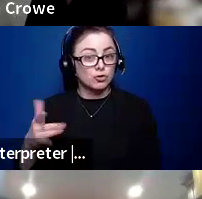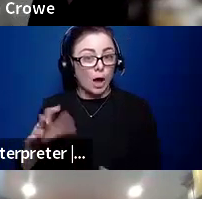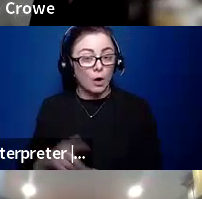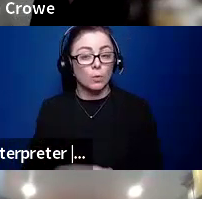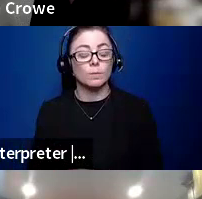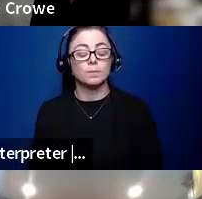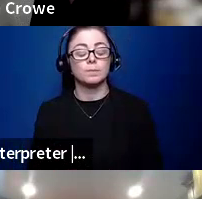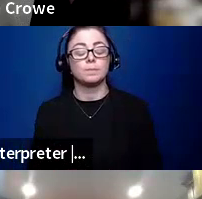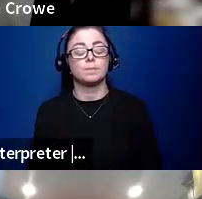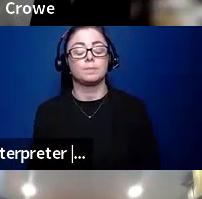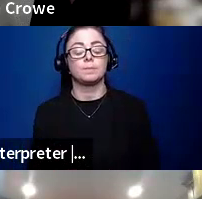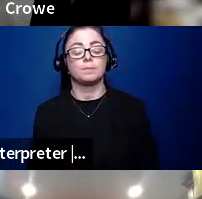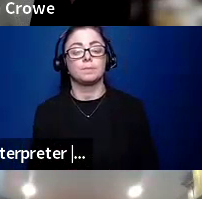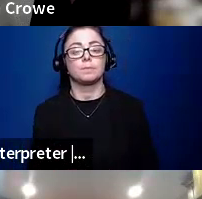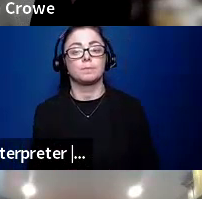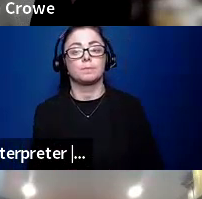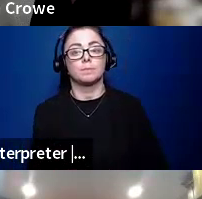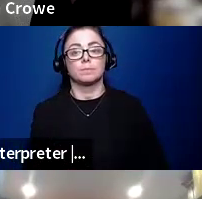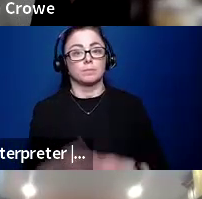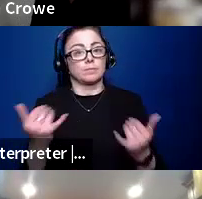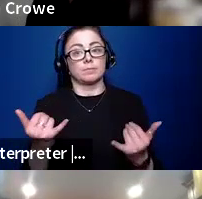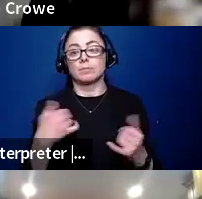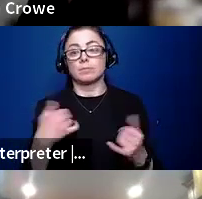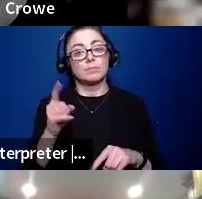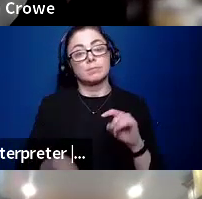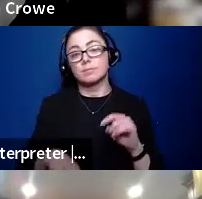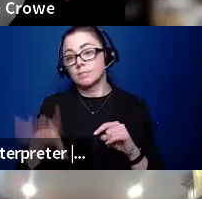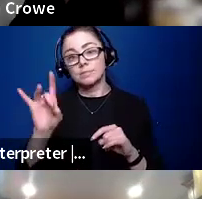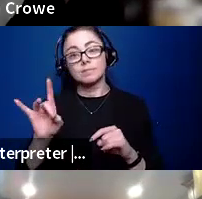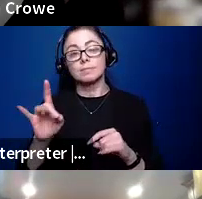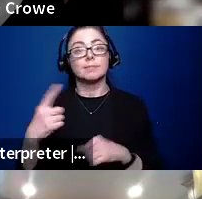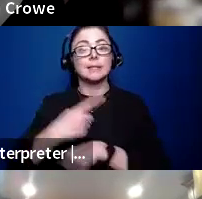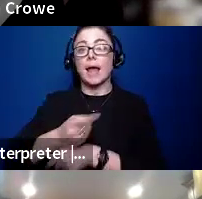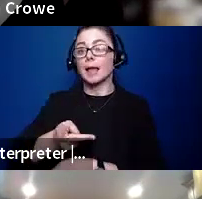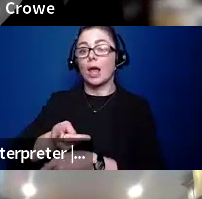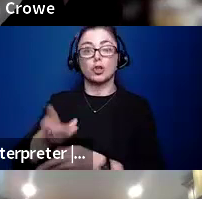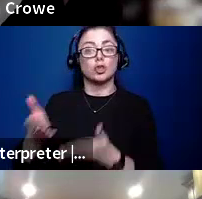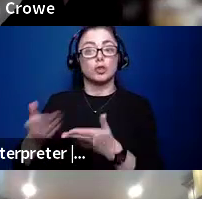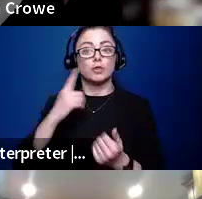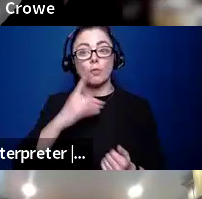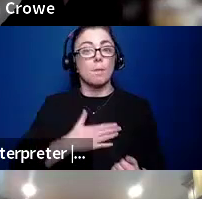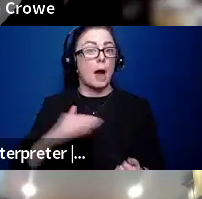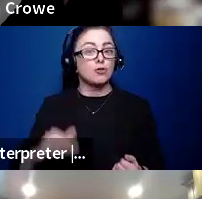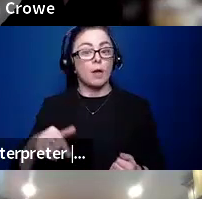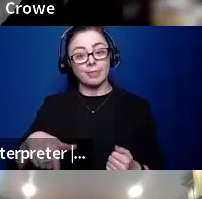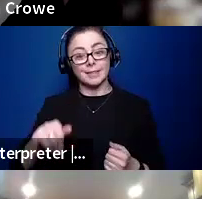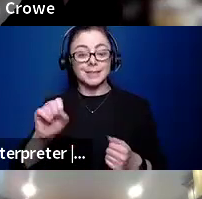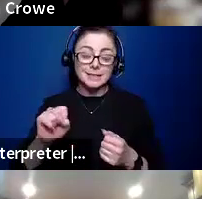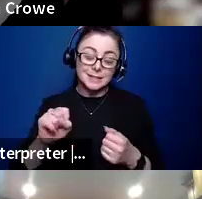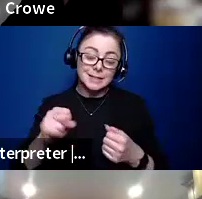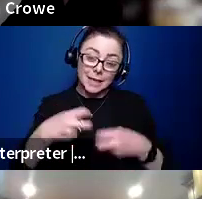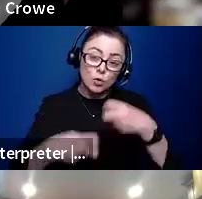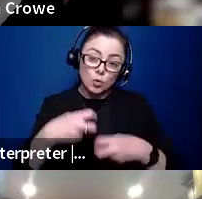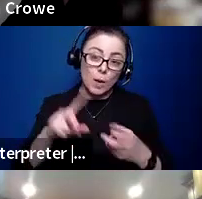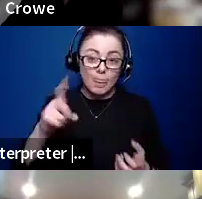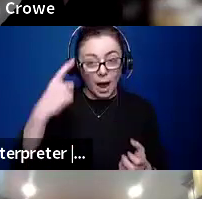So because of that, I now can't find daycare services for my child. So this is an issue. The governor knows this is an issue. I'm not